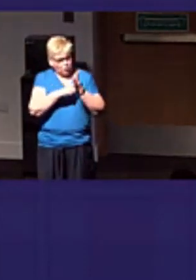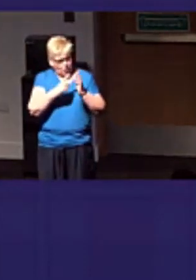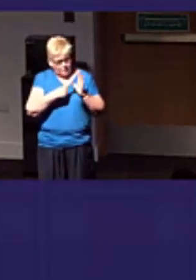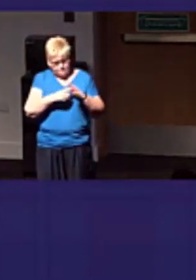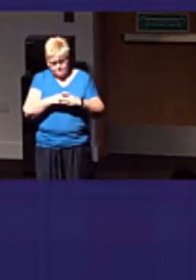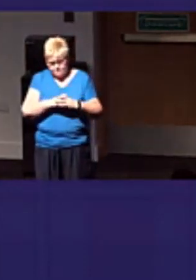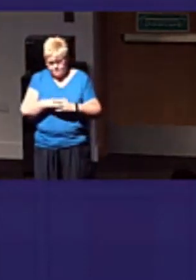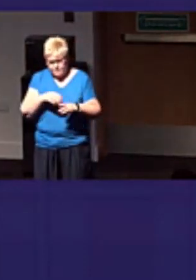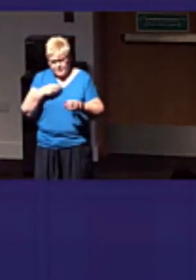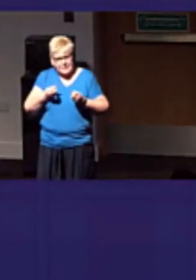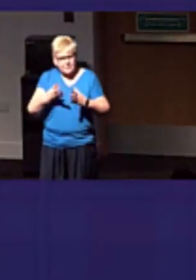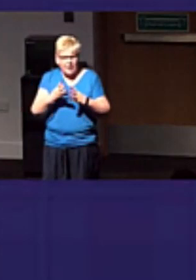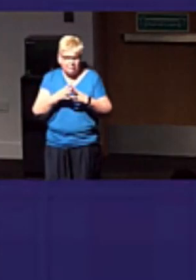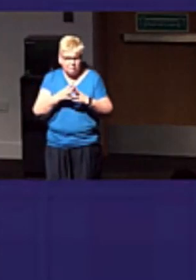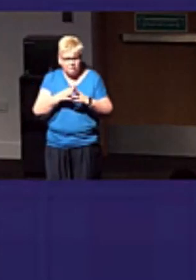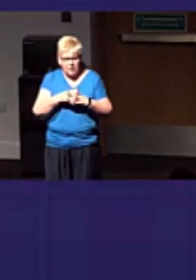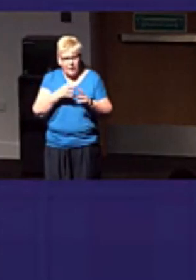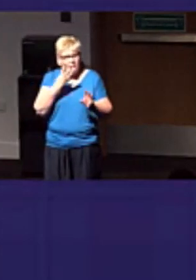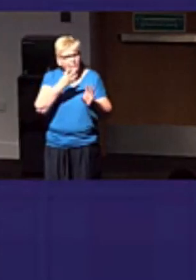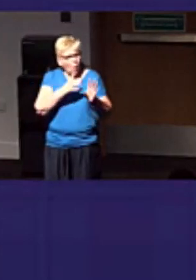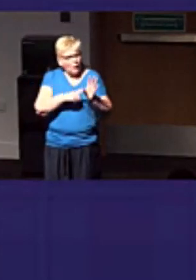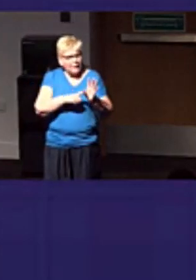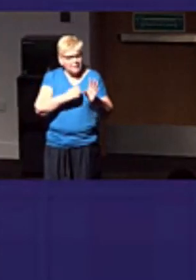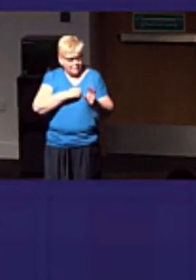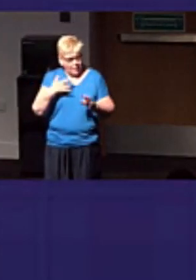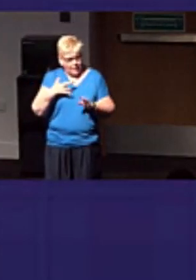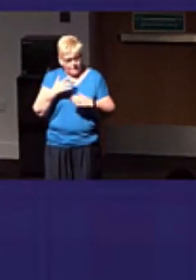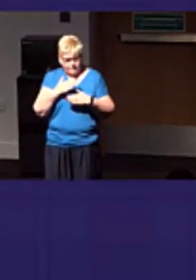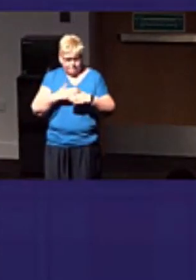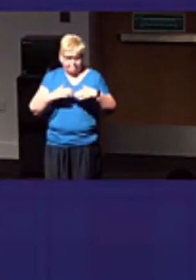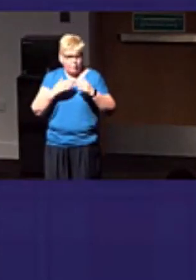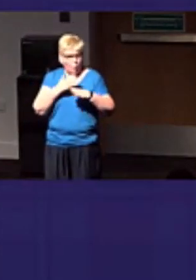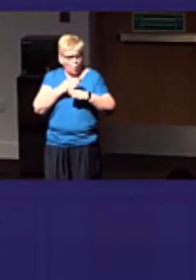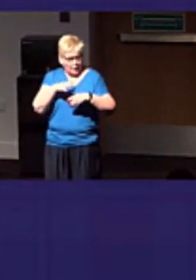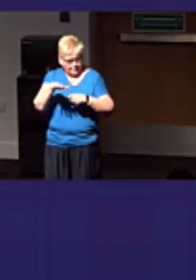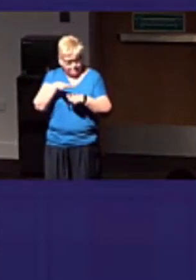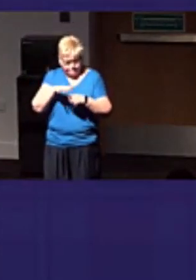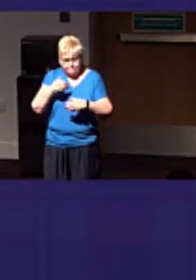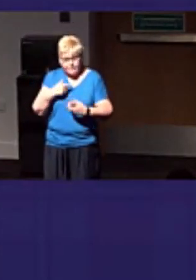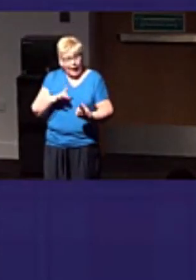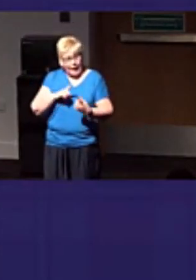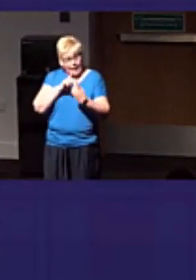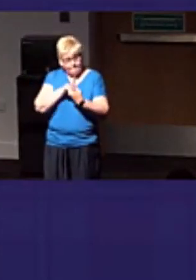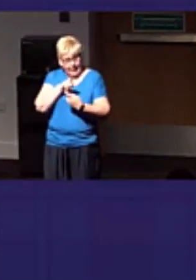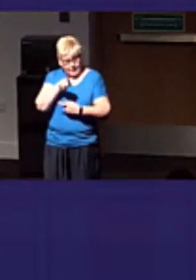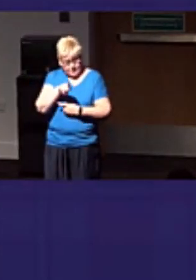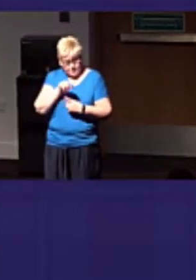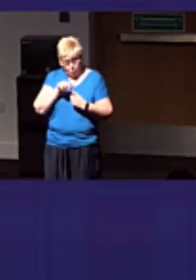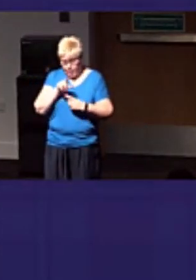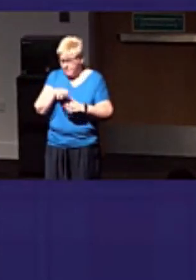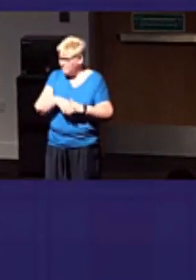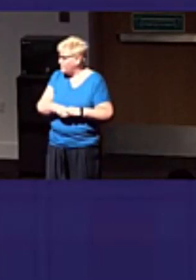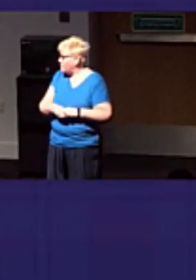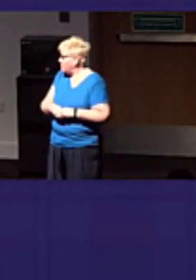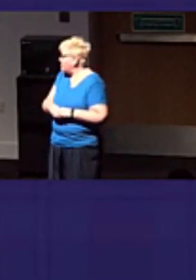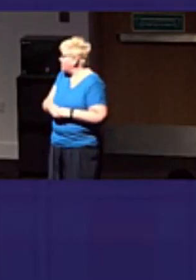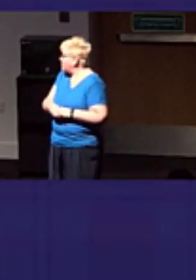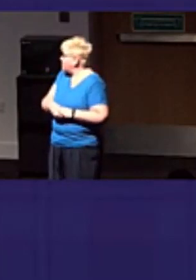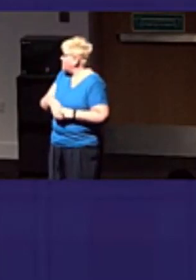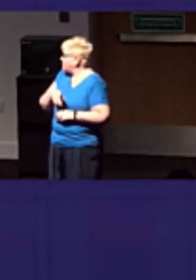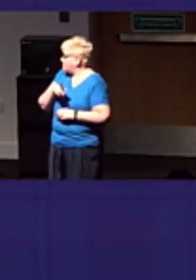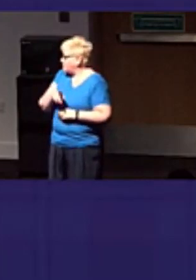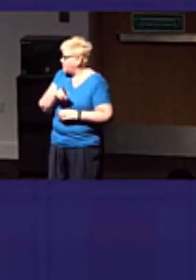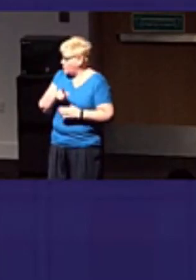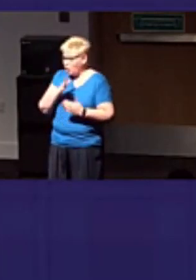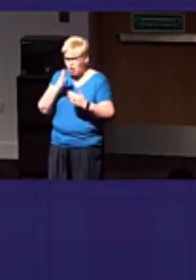my life doing a lot of business development in Nigeria. And I met her when I was running an entrepreneur's boot camp. She was building